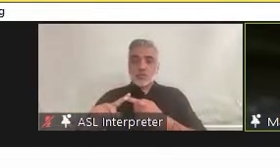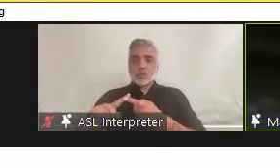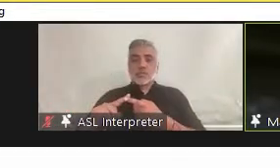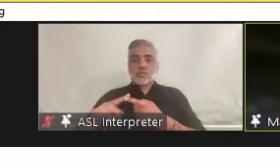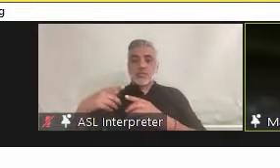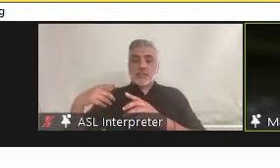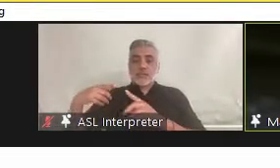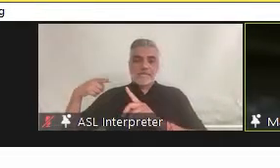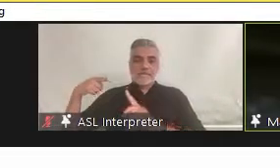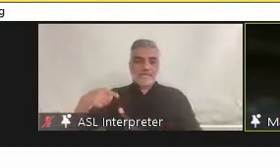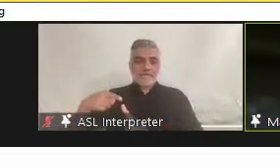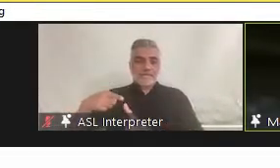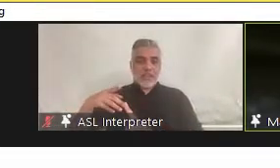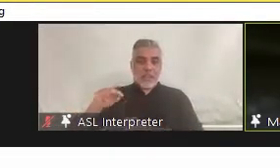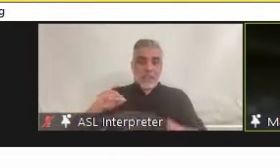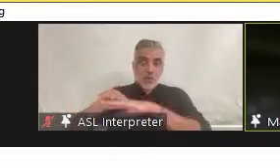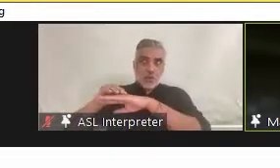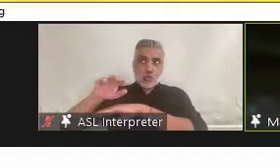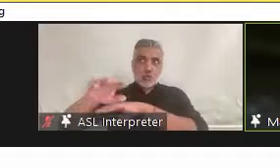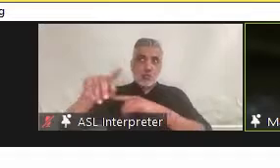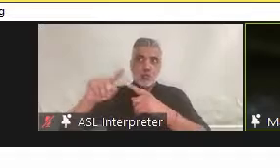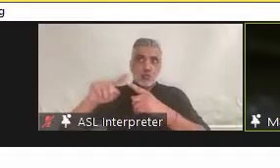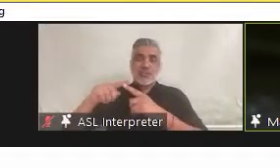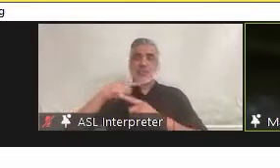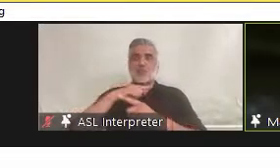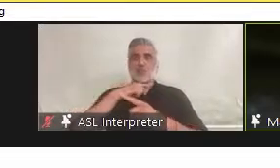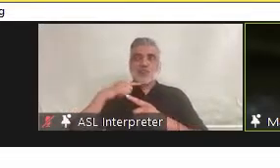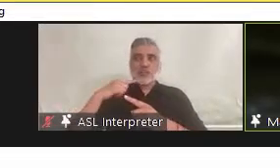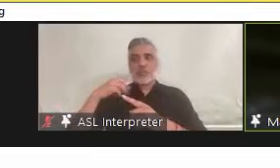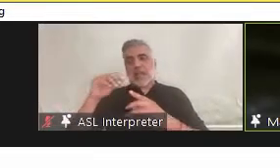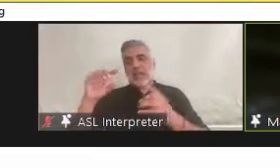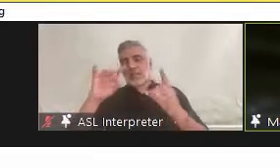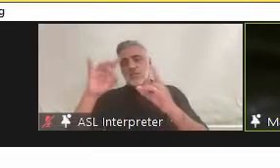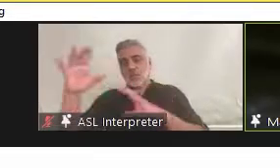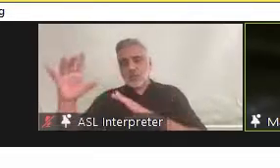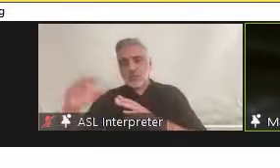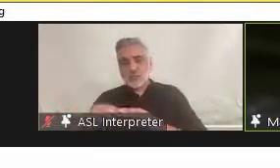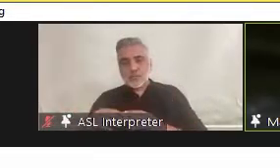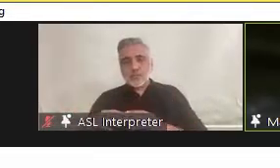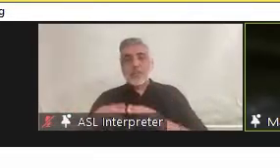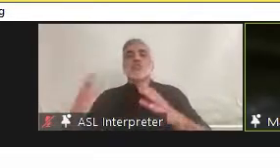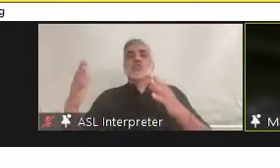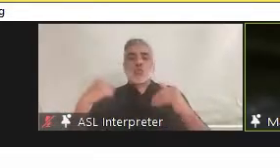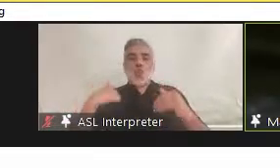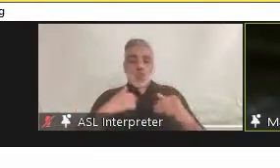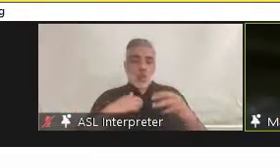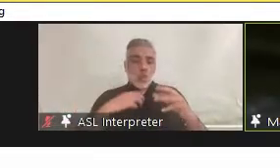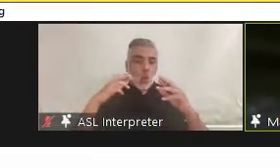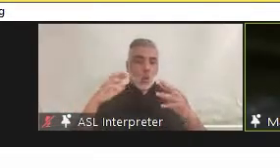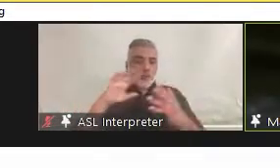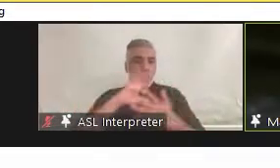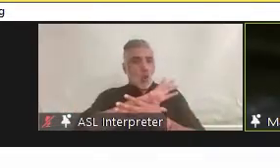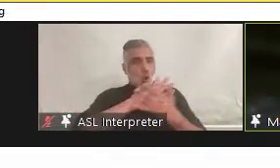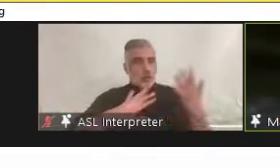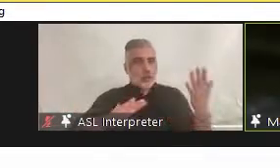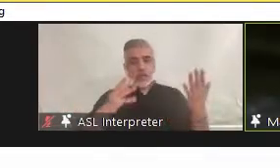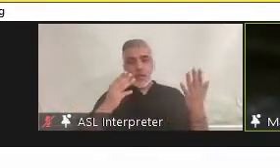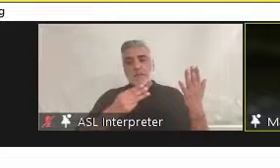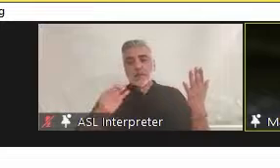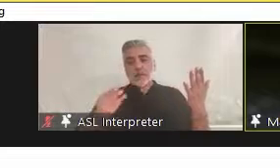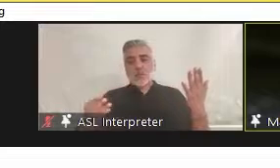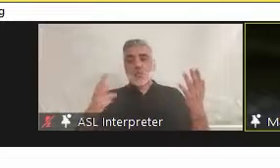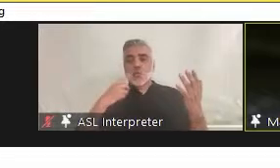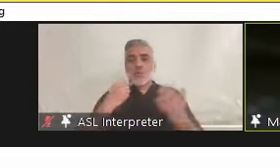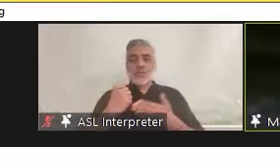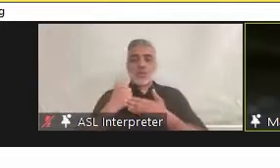factors that contribute to risks in disasters. So we do hope that all these materials will be very